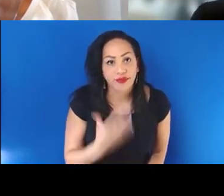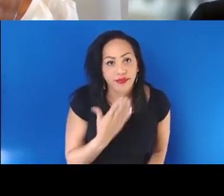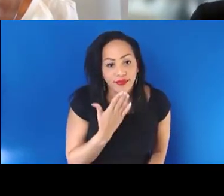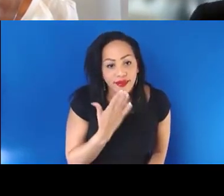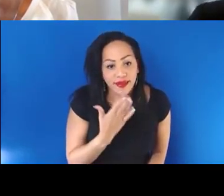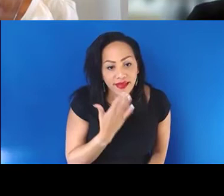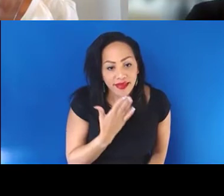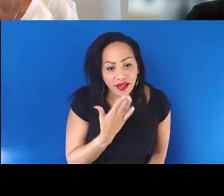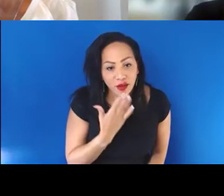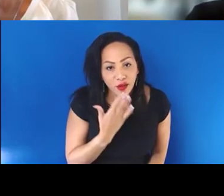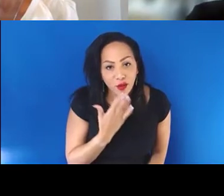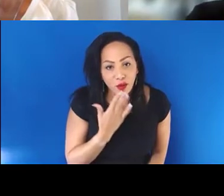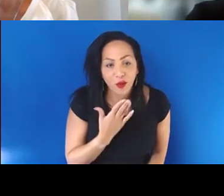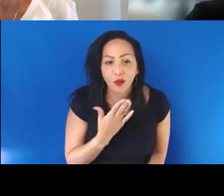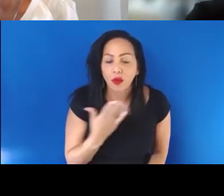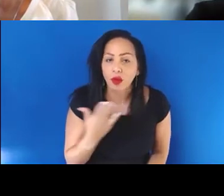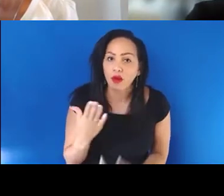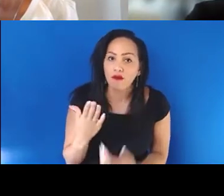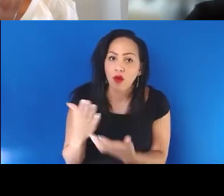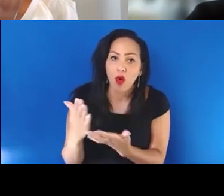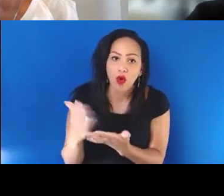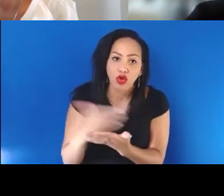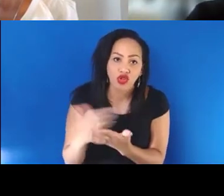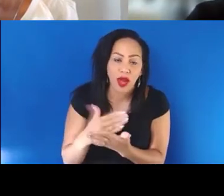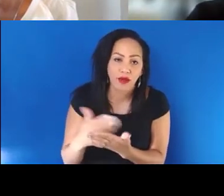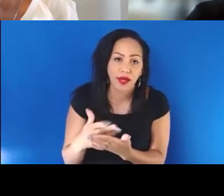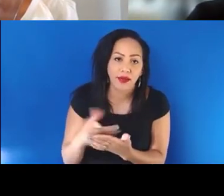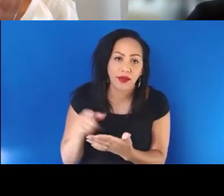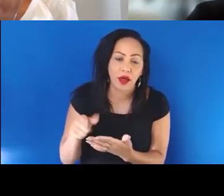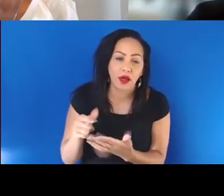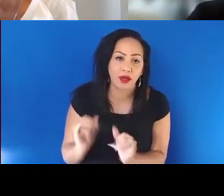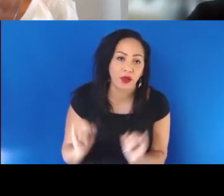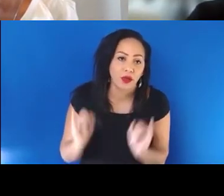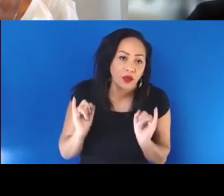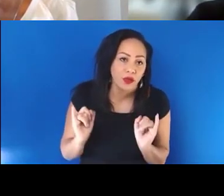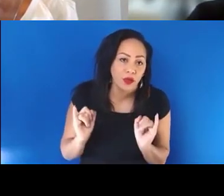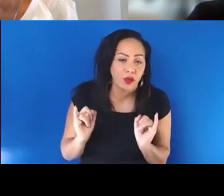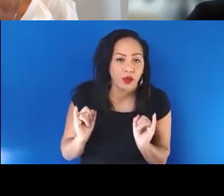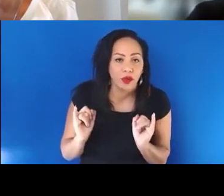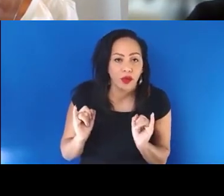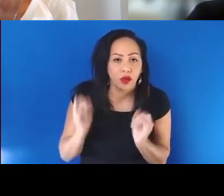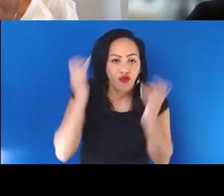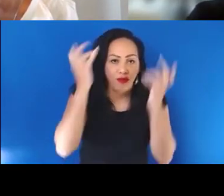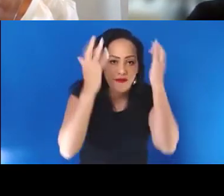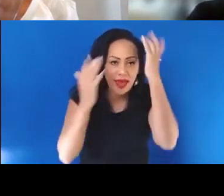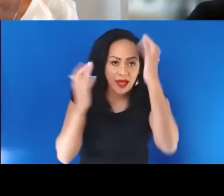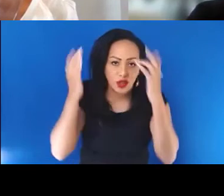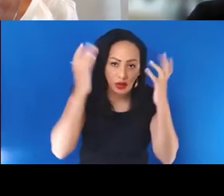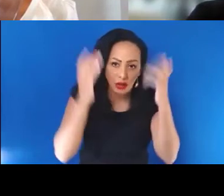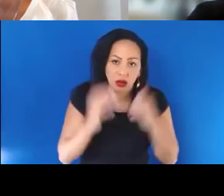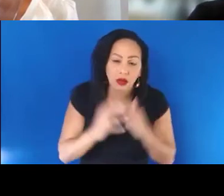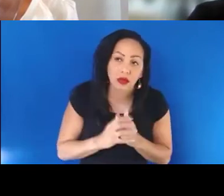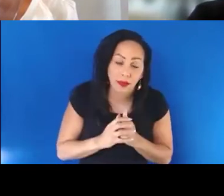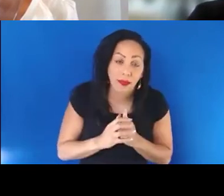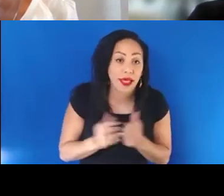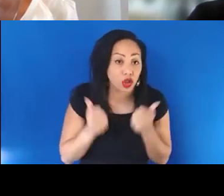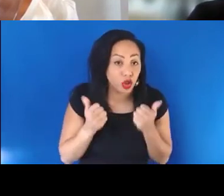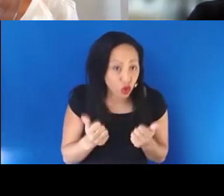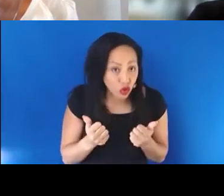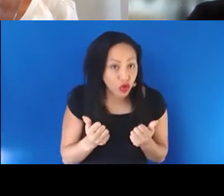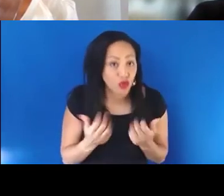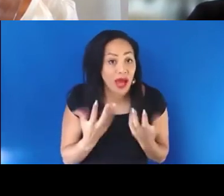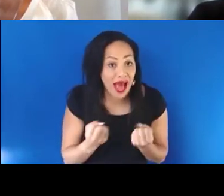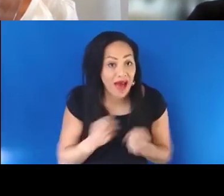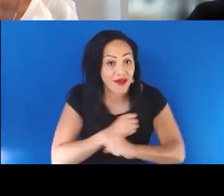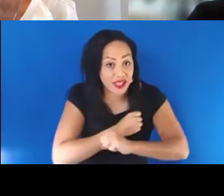with us those very sobering reflections from where the sector is. It's great to see that there is a space where communicators can come together and that we